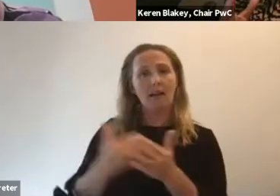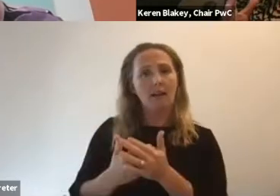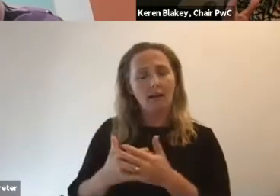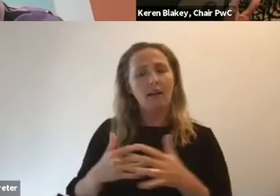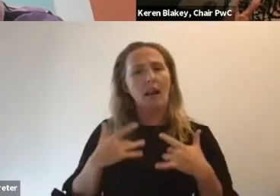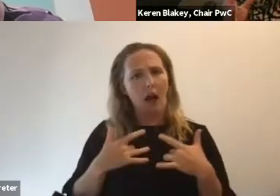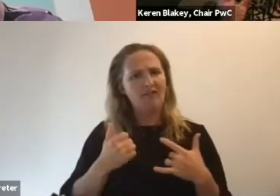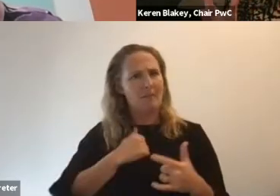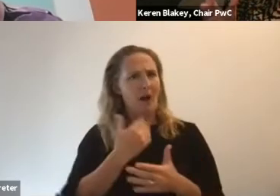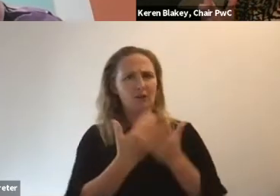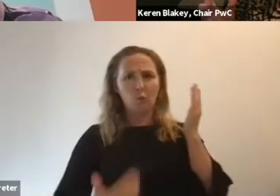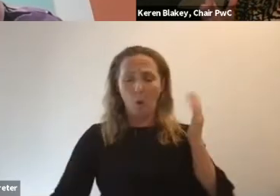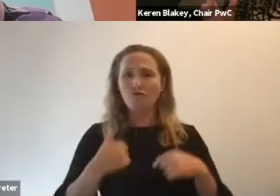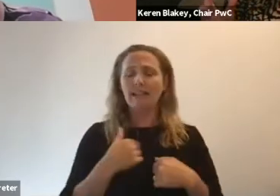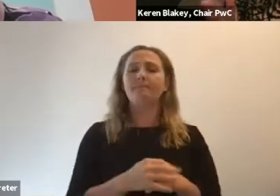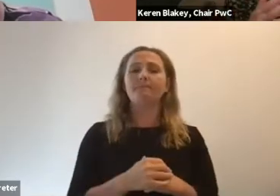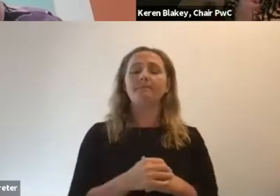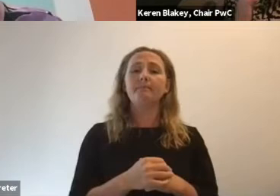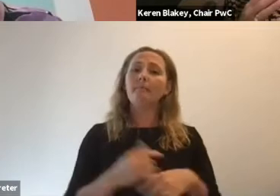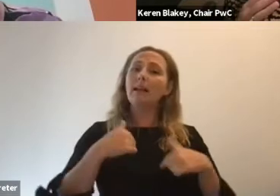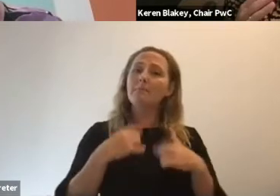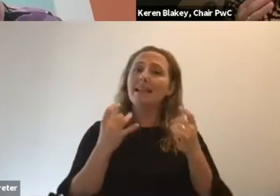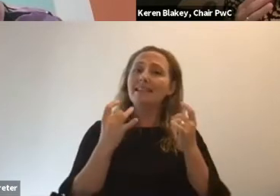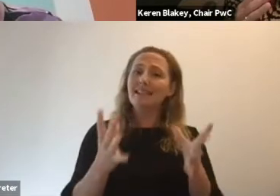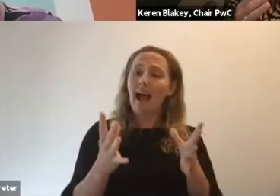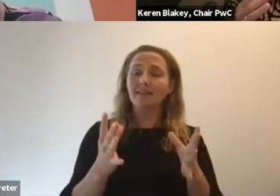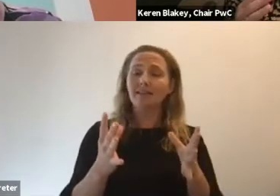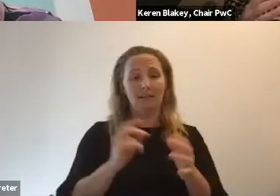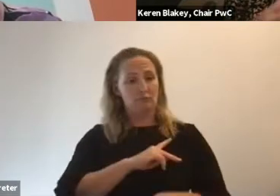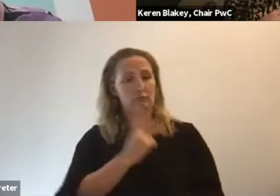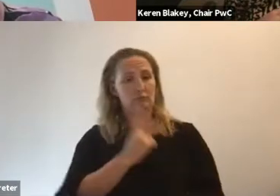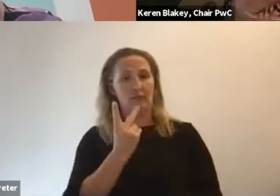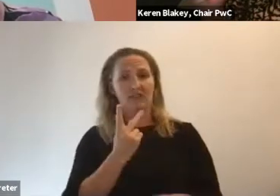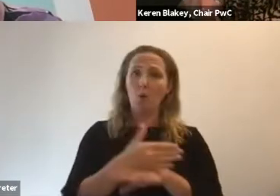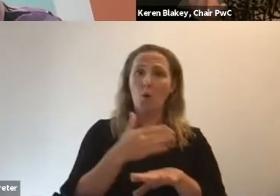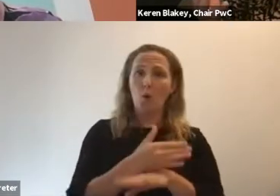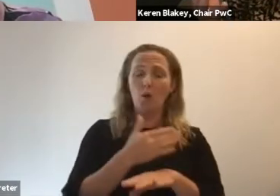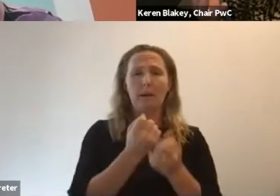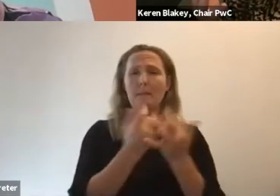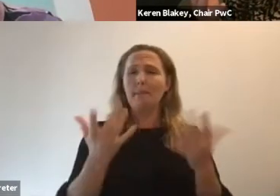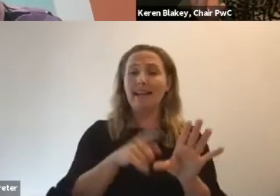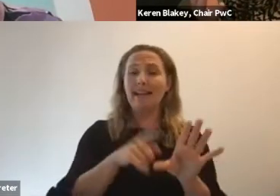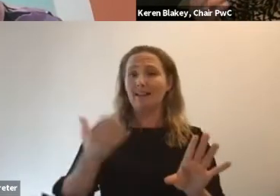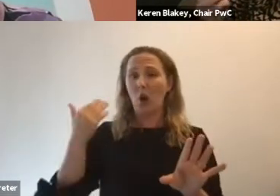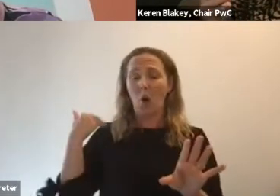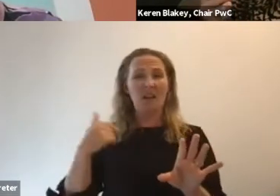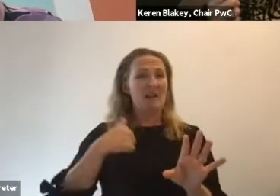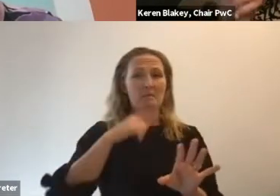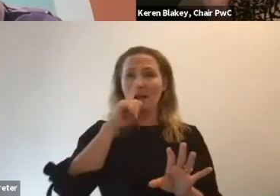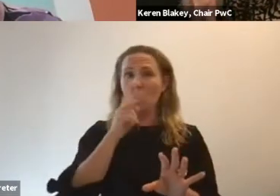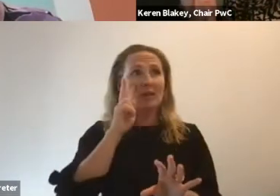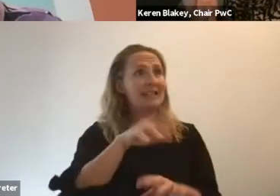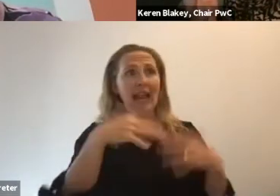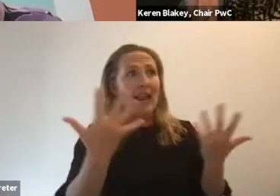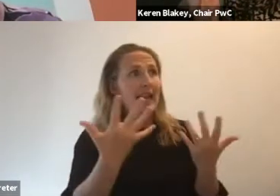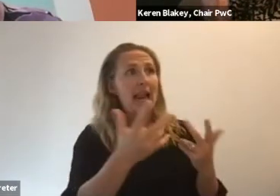when I started out in a professional services firm all those years ago, I couldn't see any female partners. I